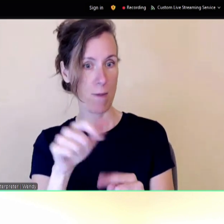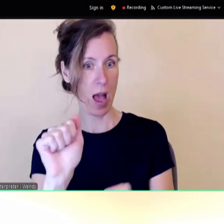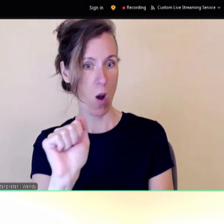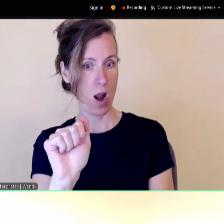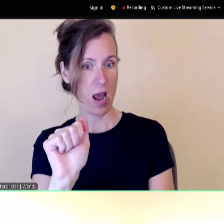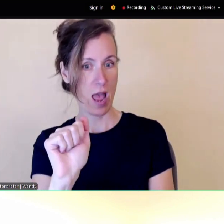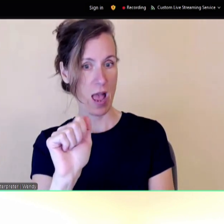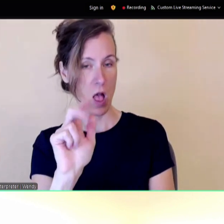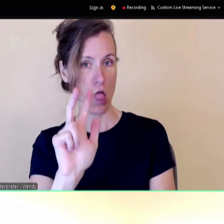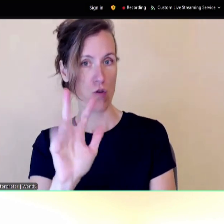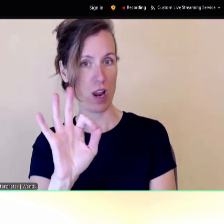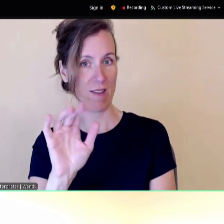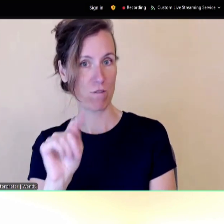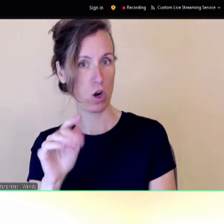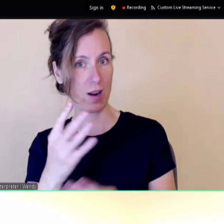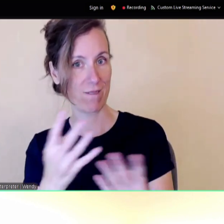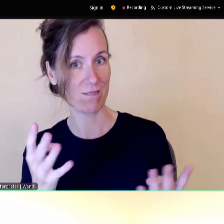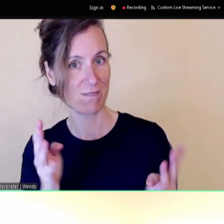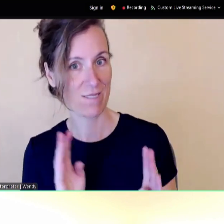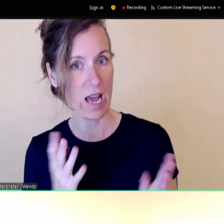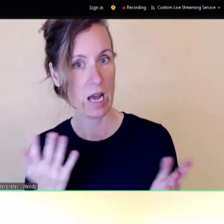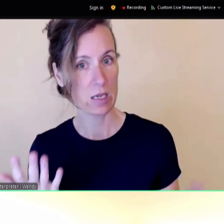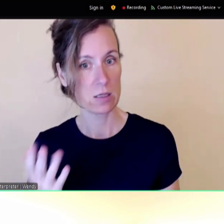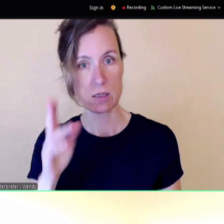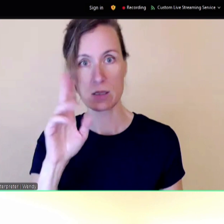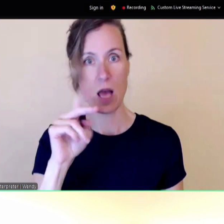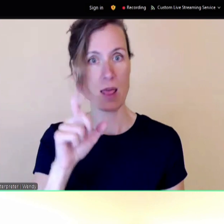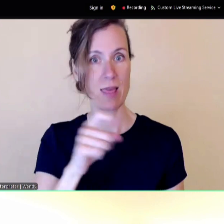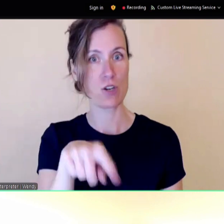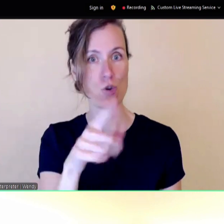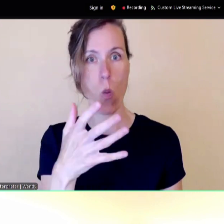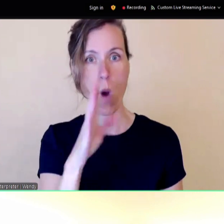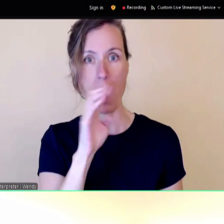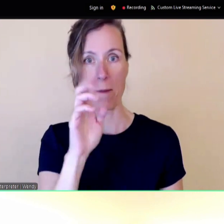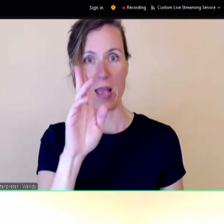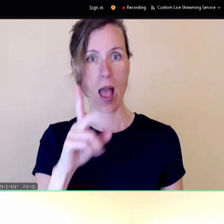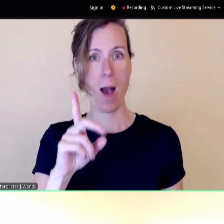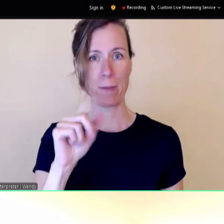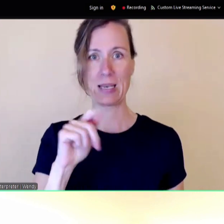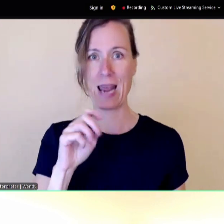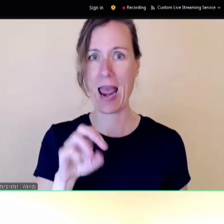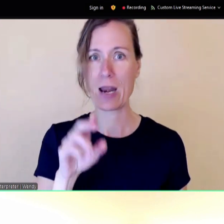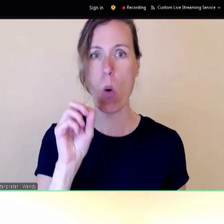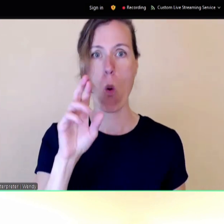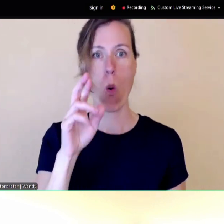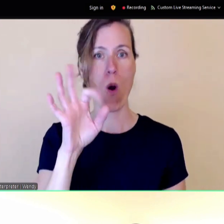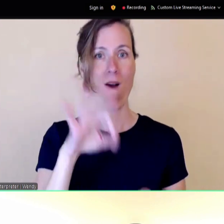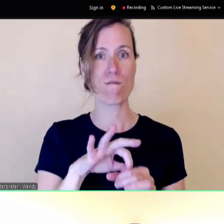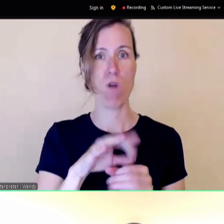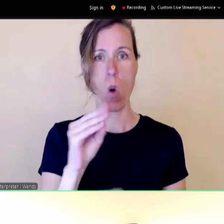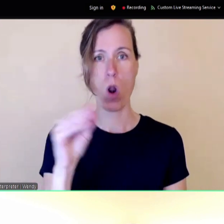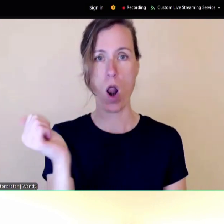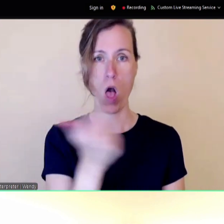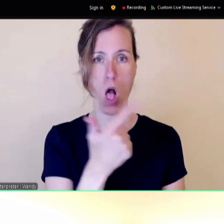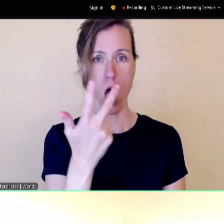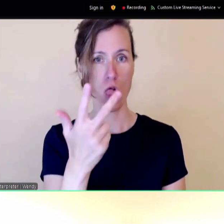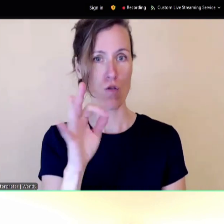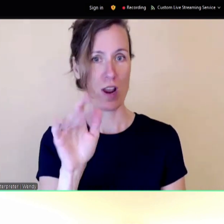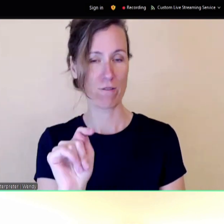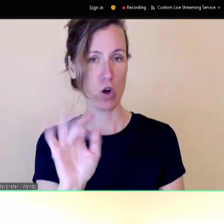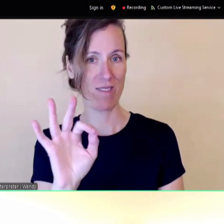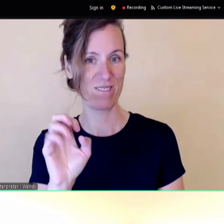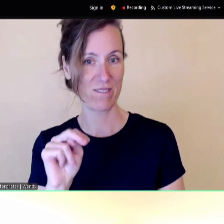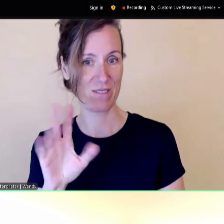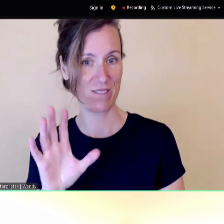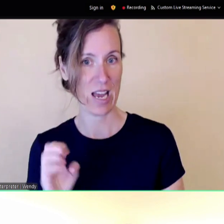unless you all want to be made, updated or if you want to vote on every 3-foot fence. I think